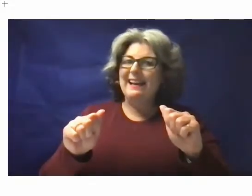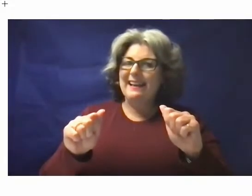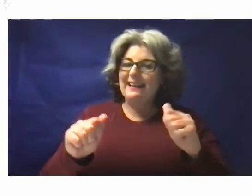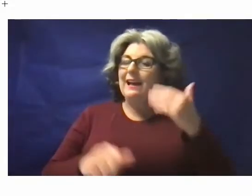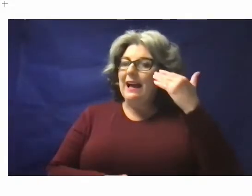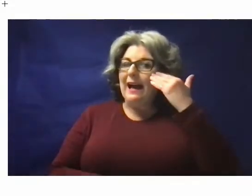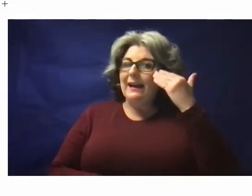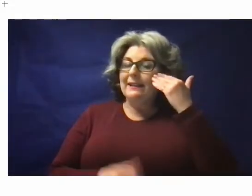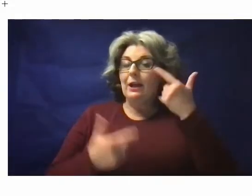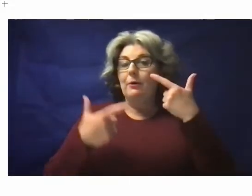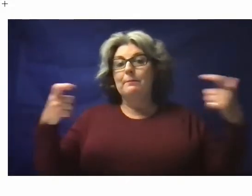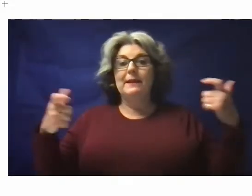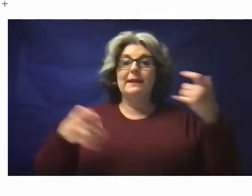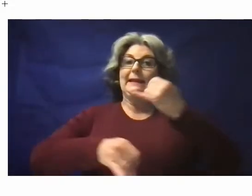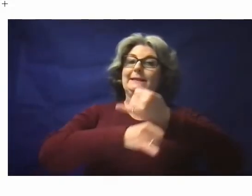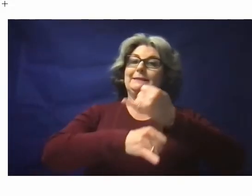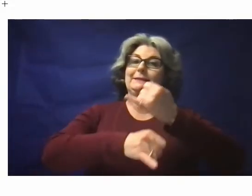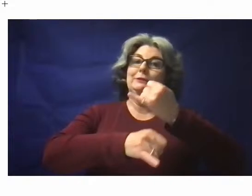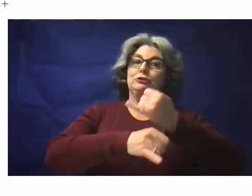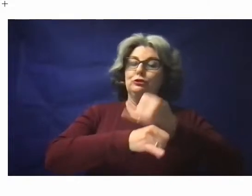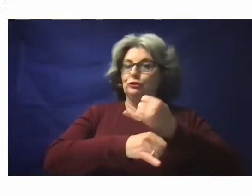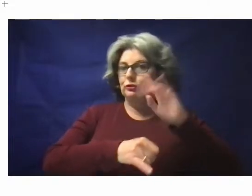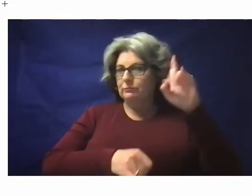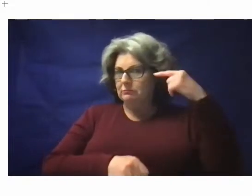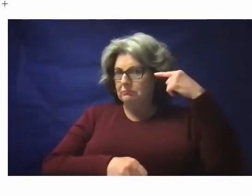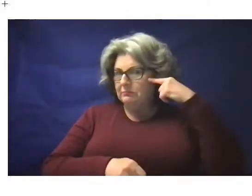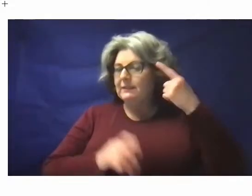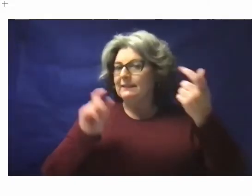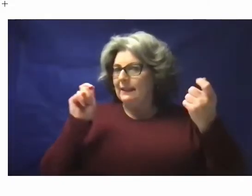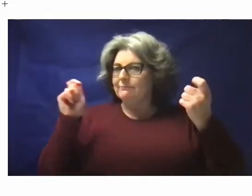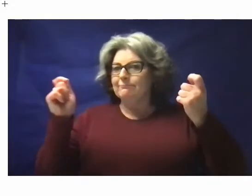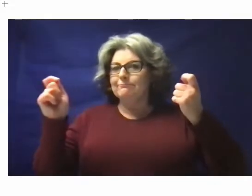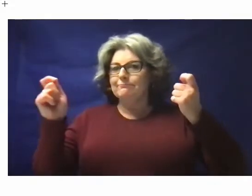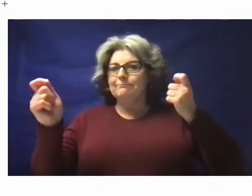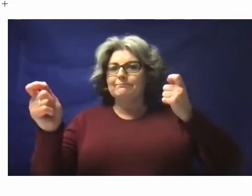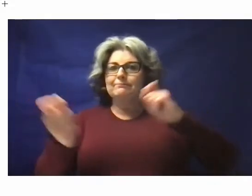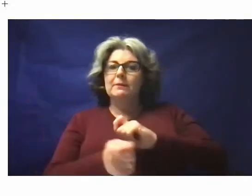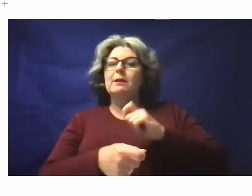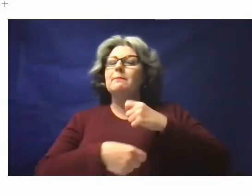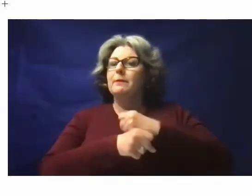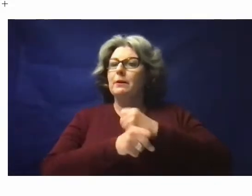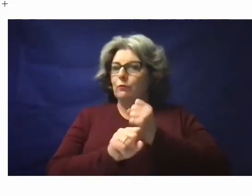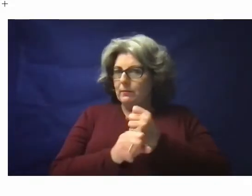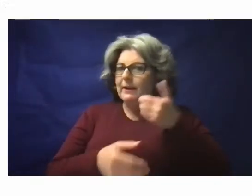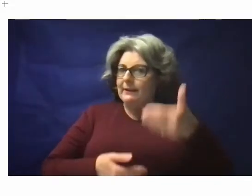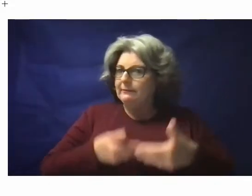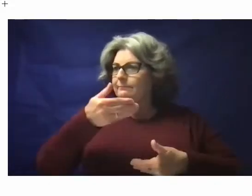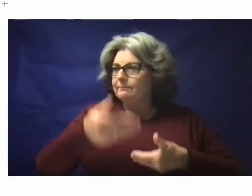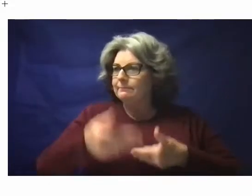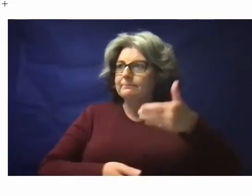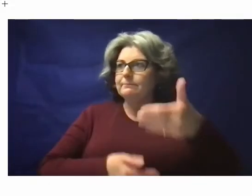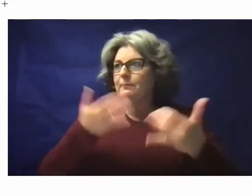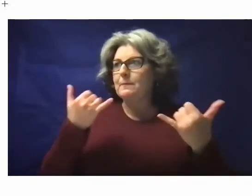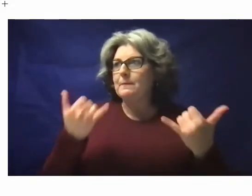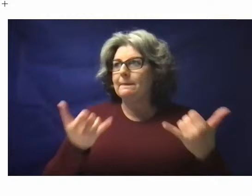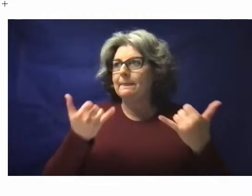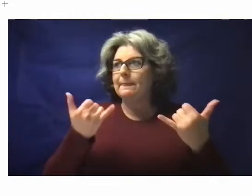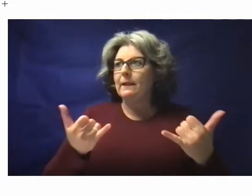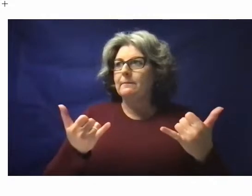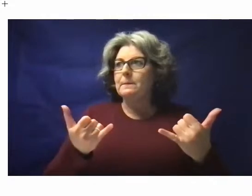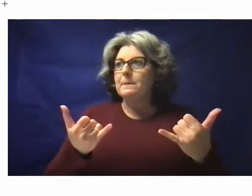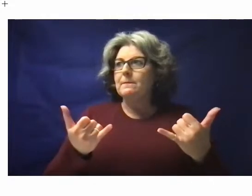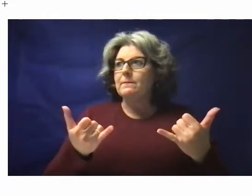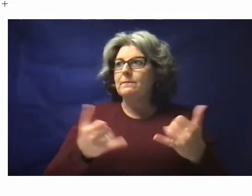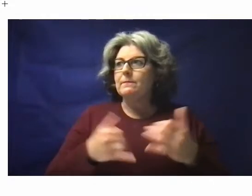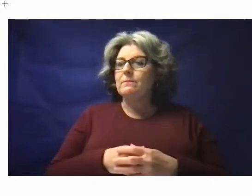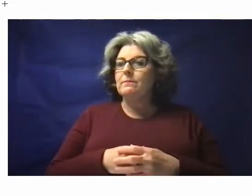big institution and things take a while to change, but we are making some headway right now. So I think my main thing is